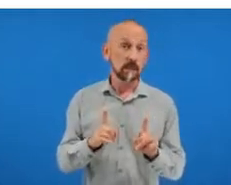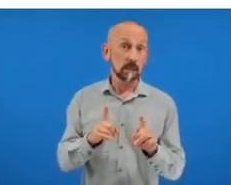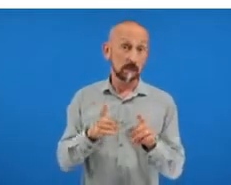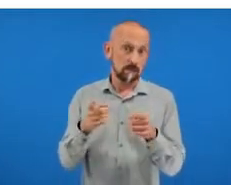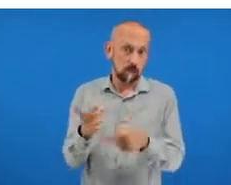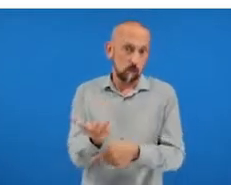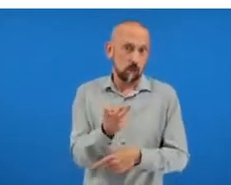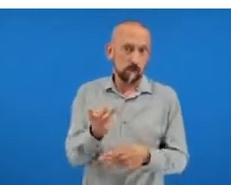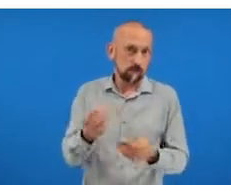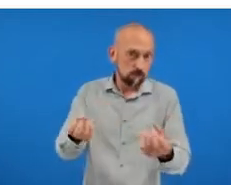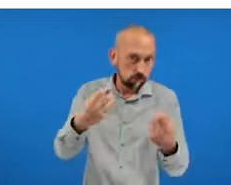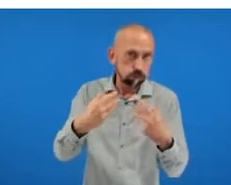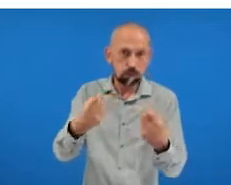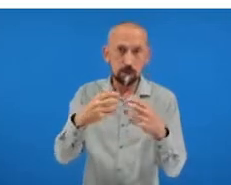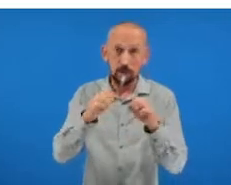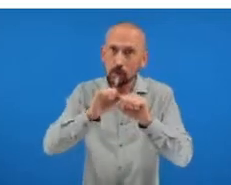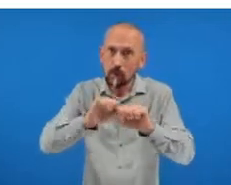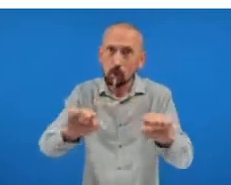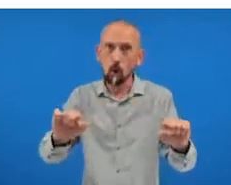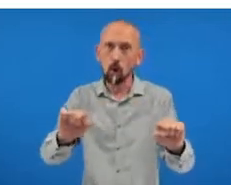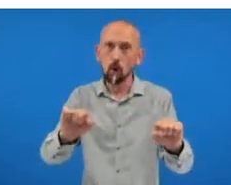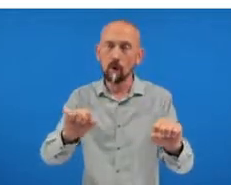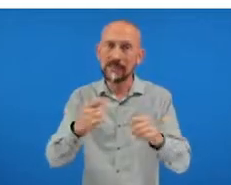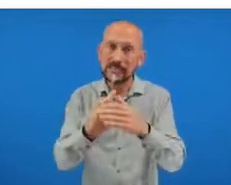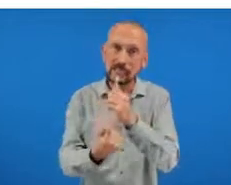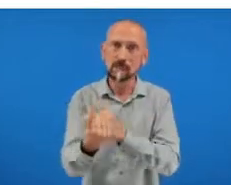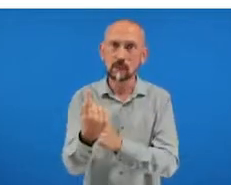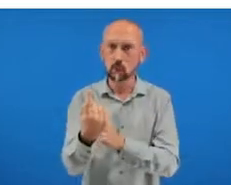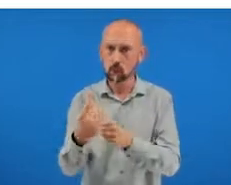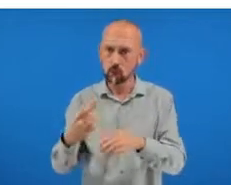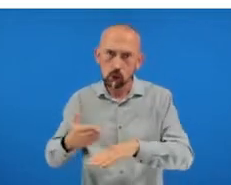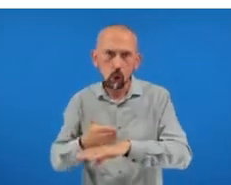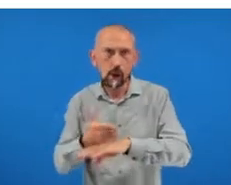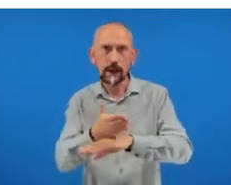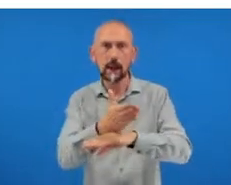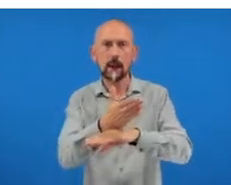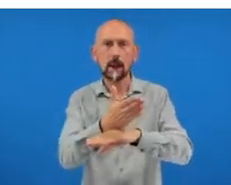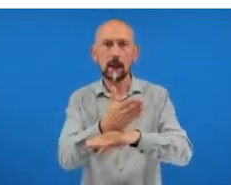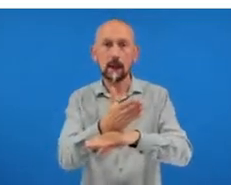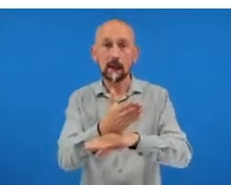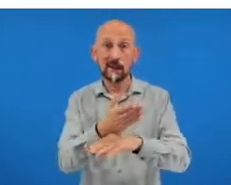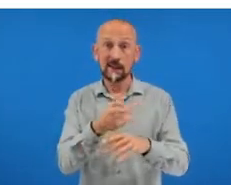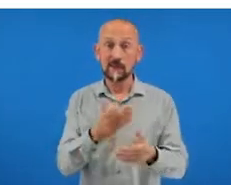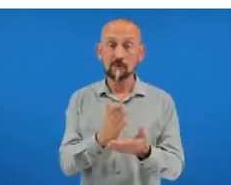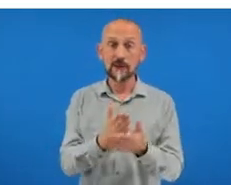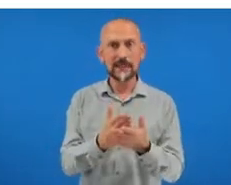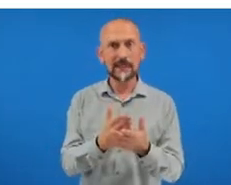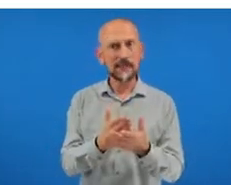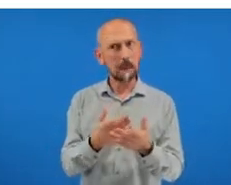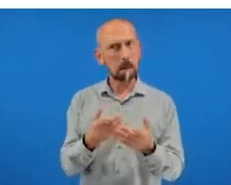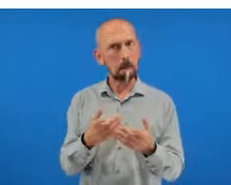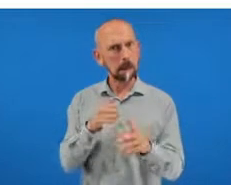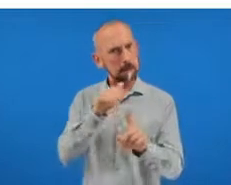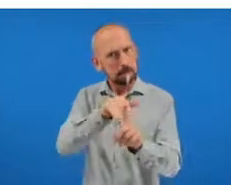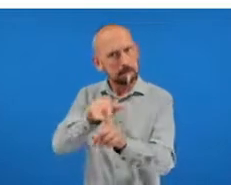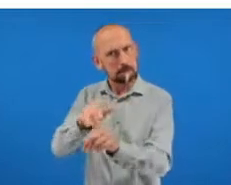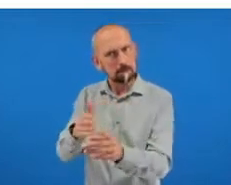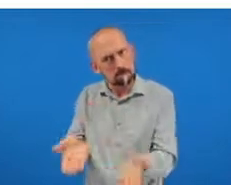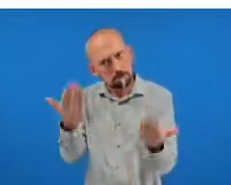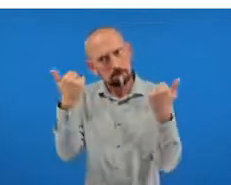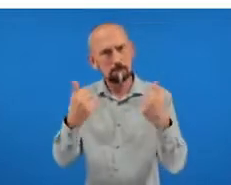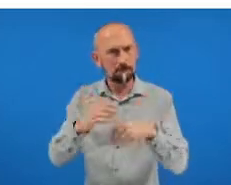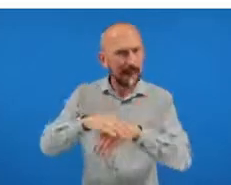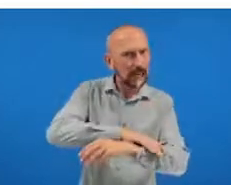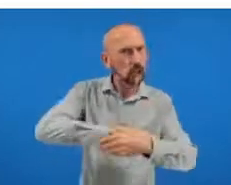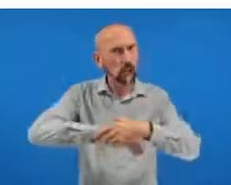to share your individual journeys and given us a bit of a call to action, and hopefully some impetus for